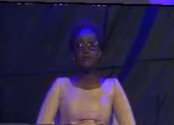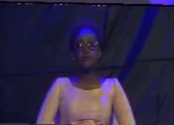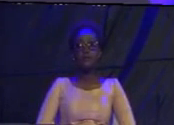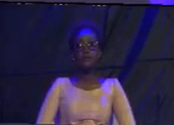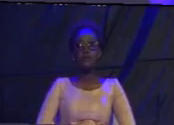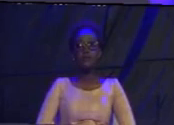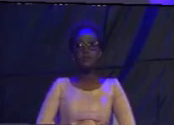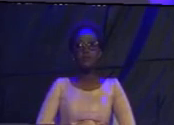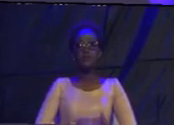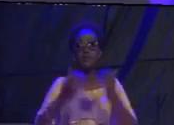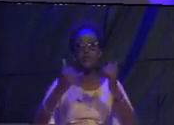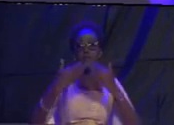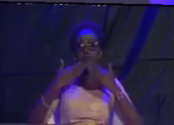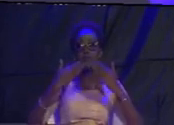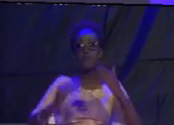Rwanda.